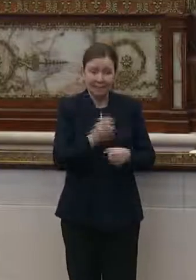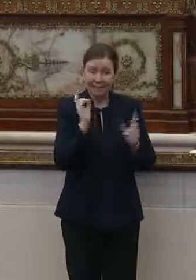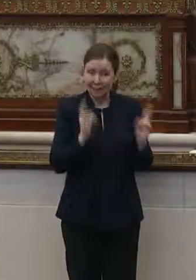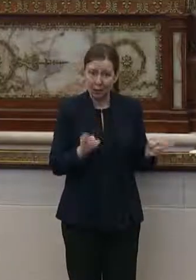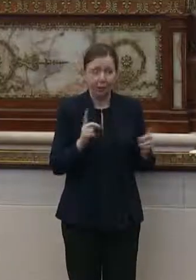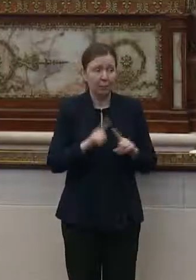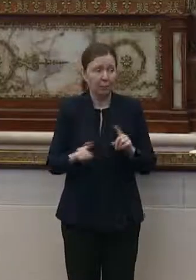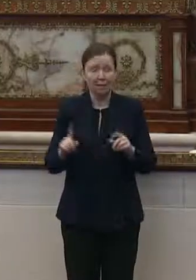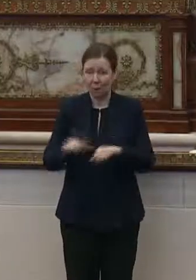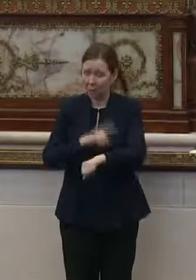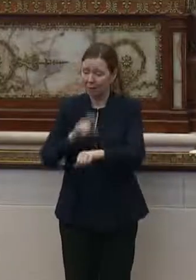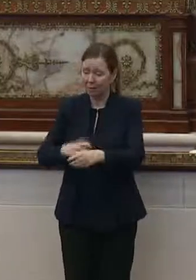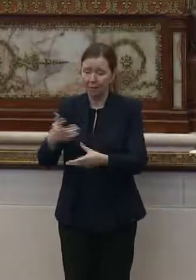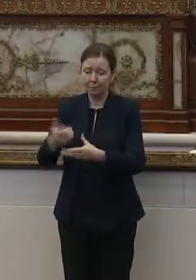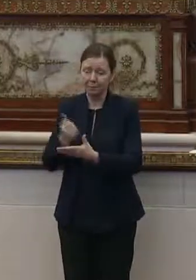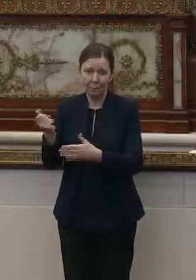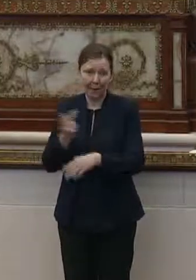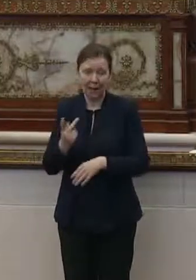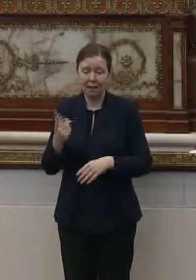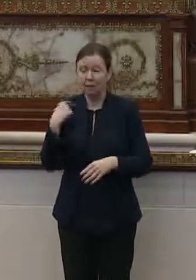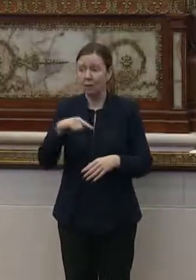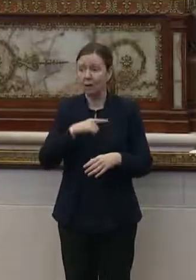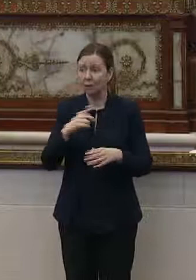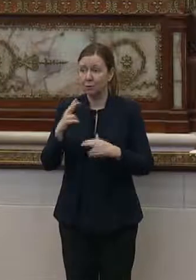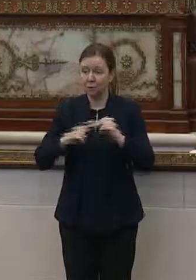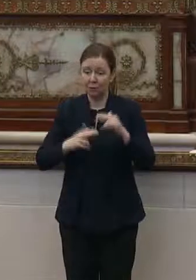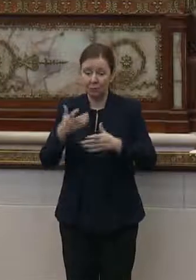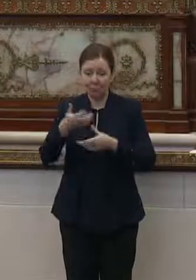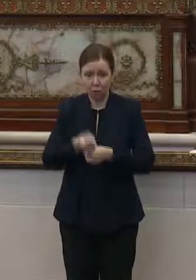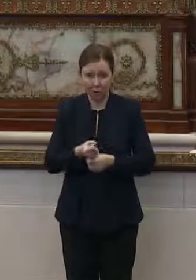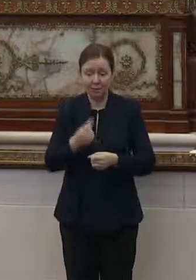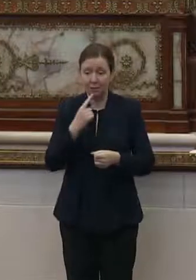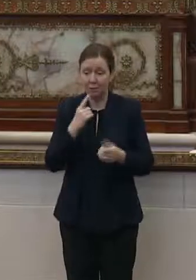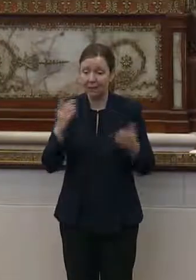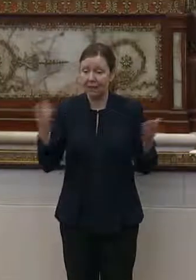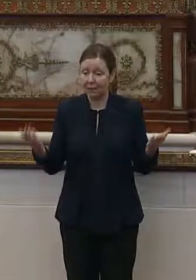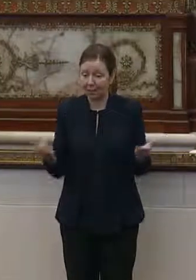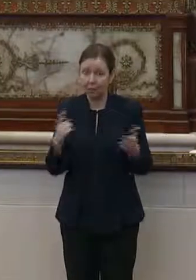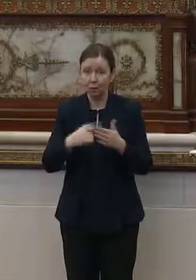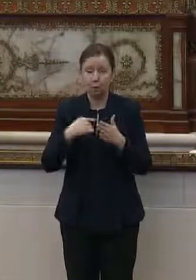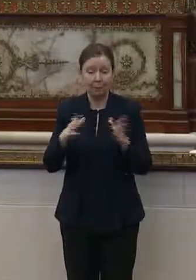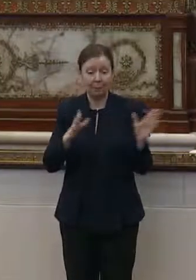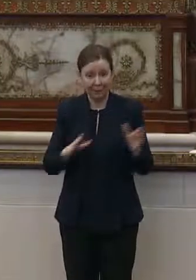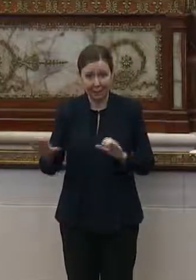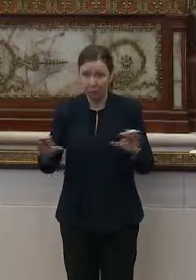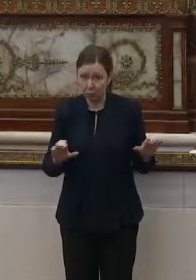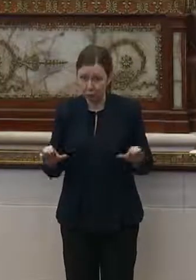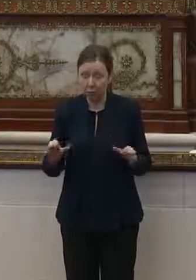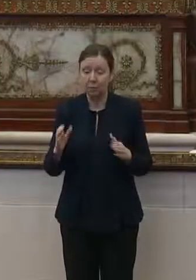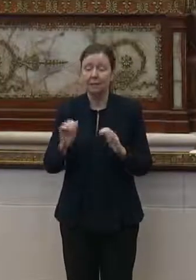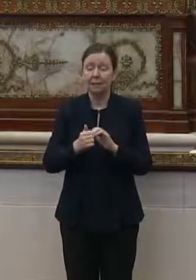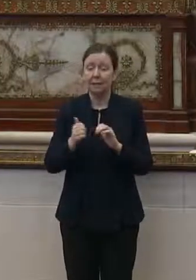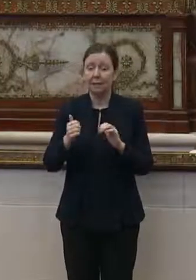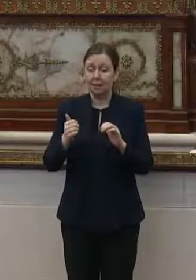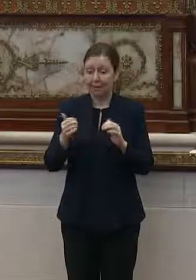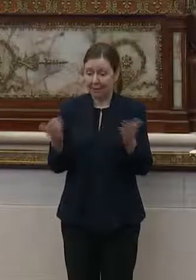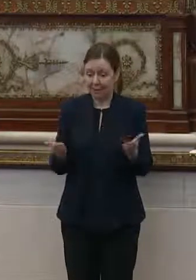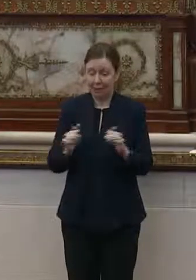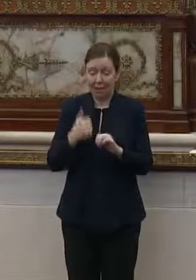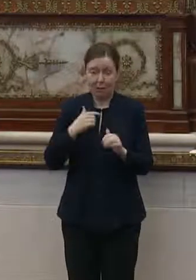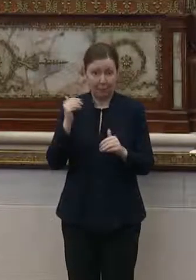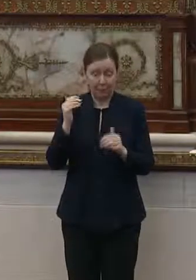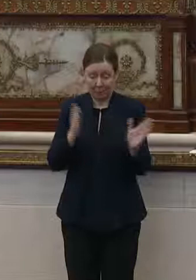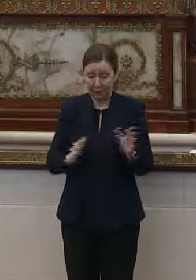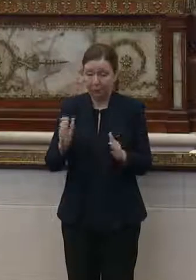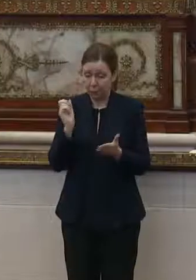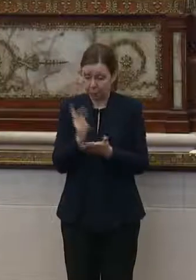to regain it. I think the way for us to rebuild trust is to say, here's what we plan to do, here's how we plan to improve this, and then to demonstrate that we